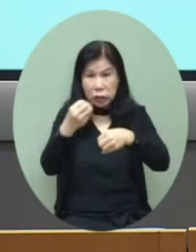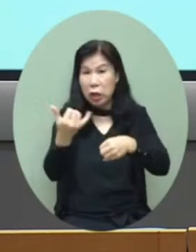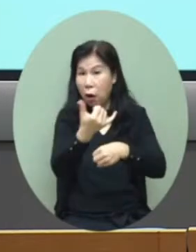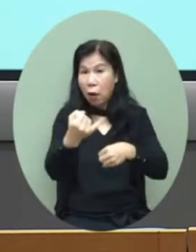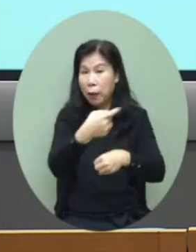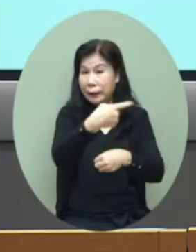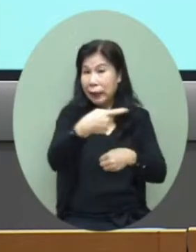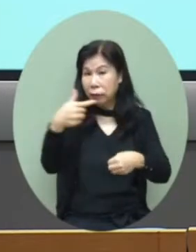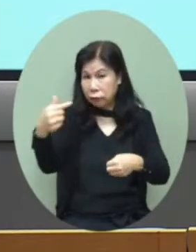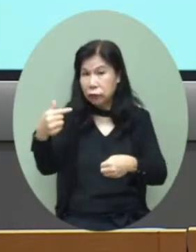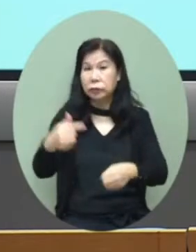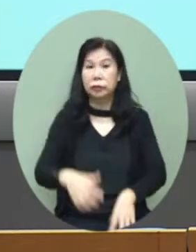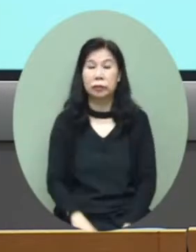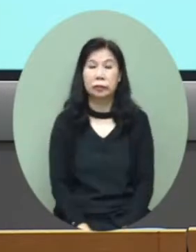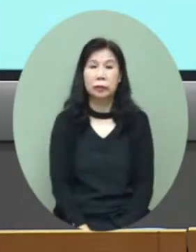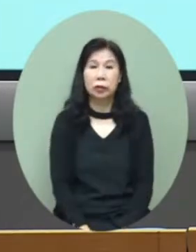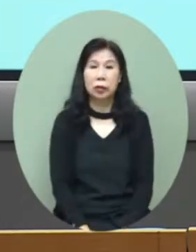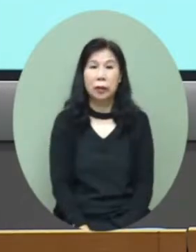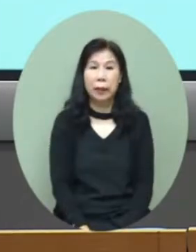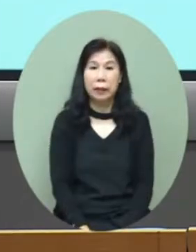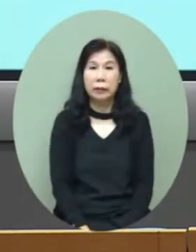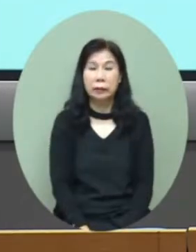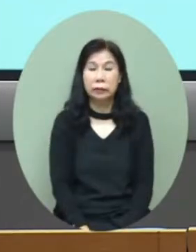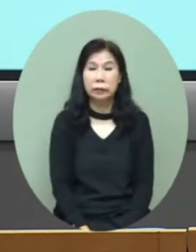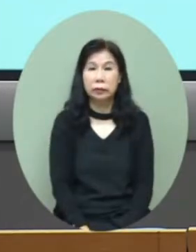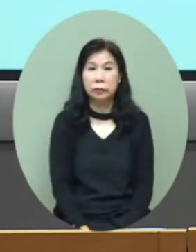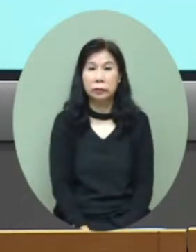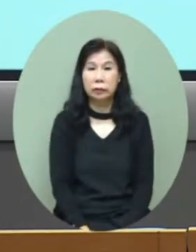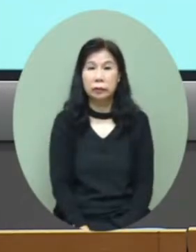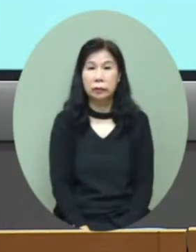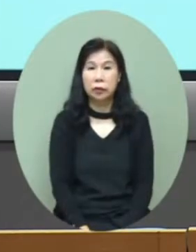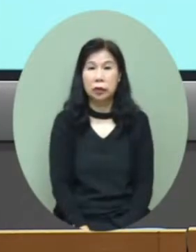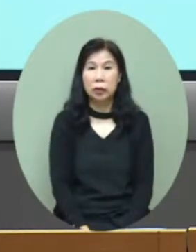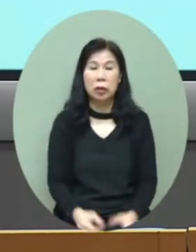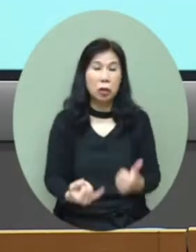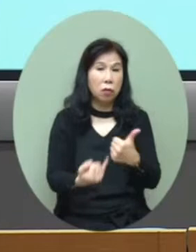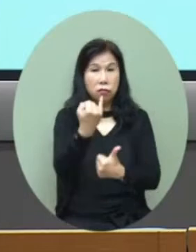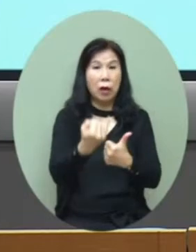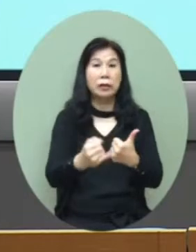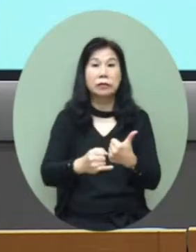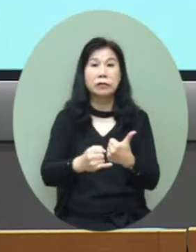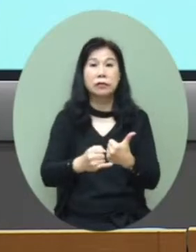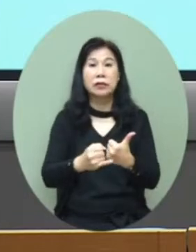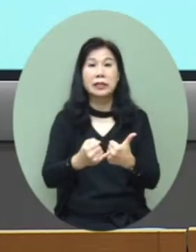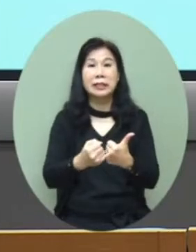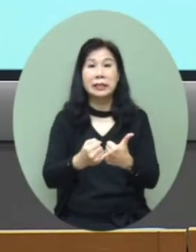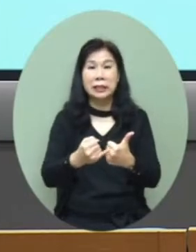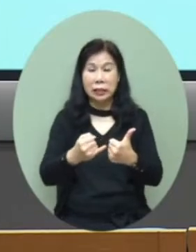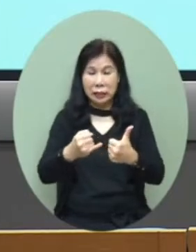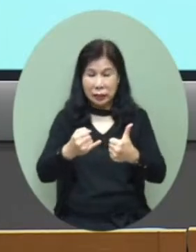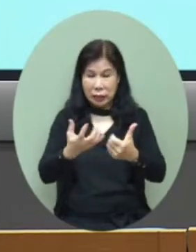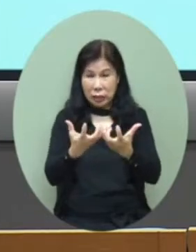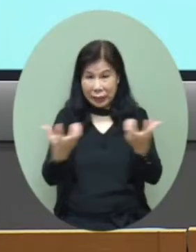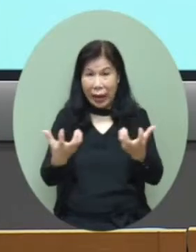individuals to perform the test themselves and report the result. I emphasize